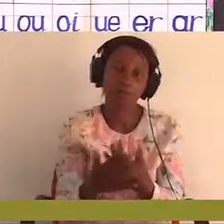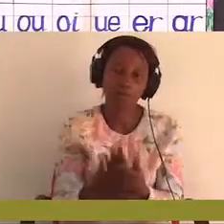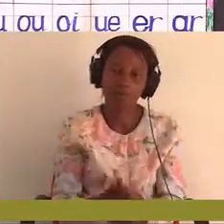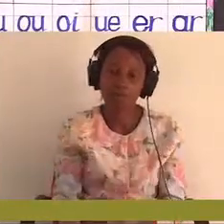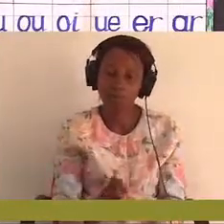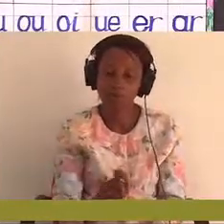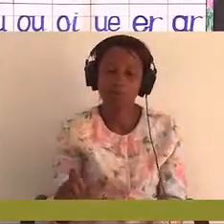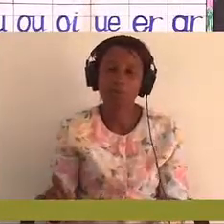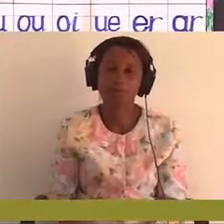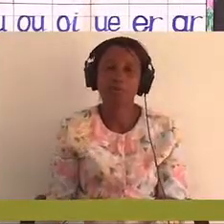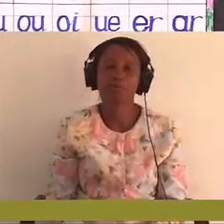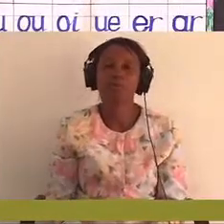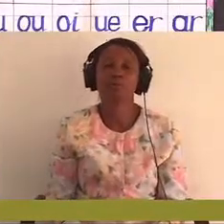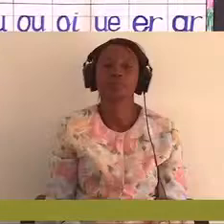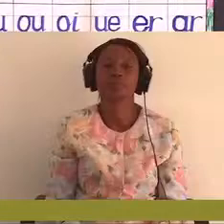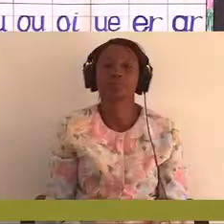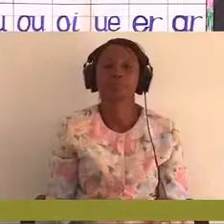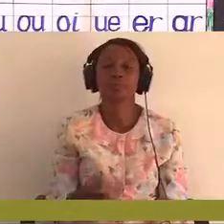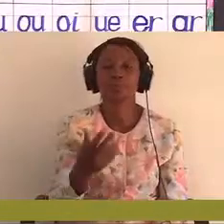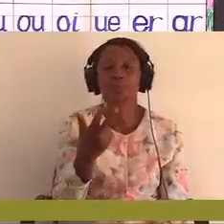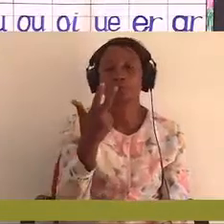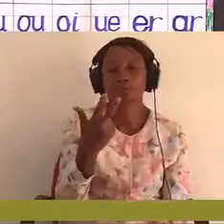We have 8 more.